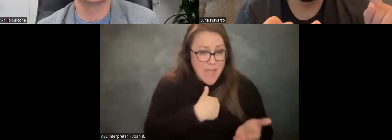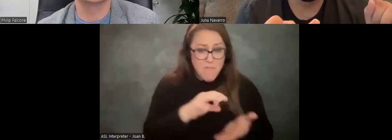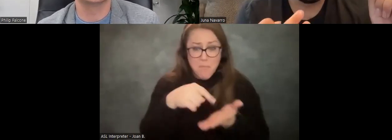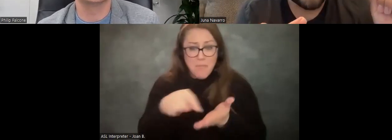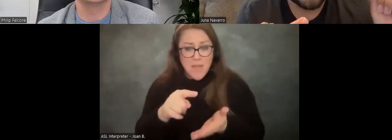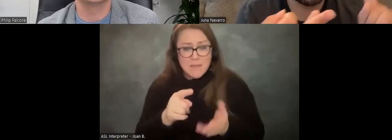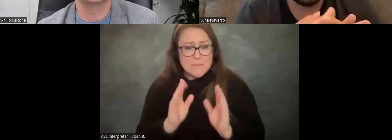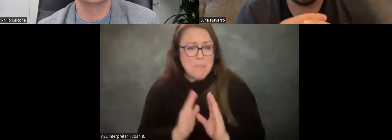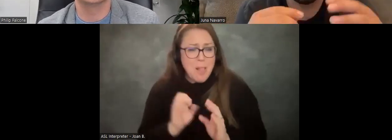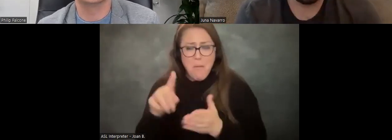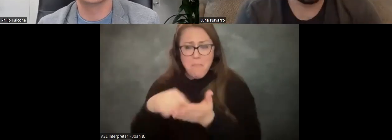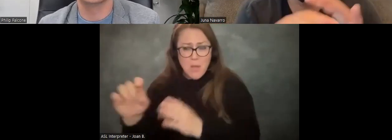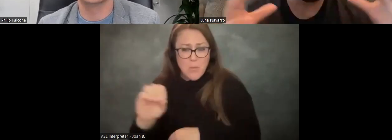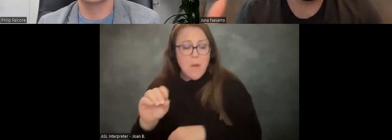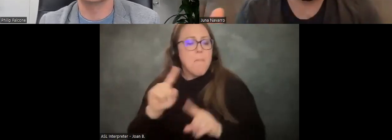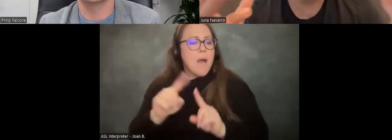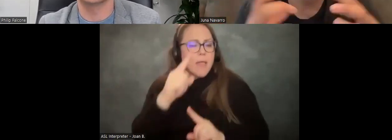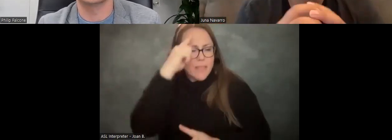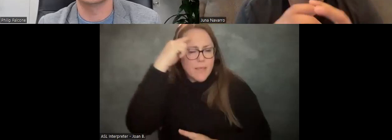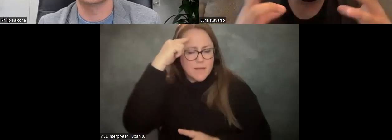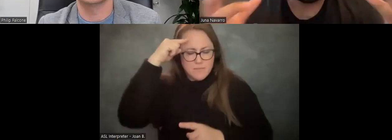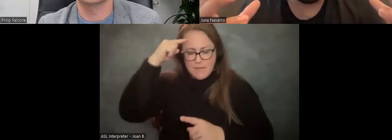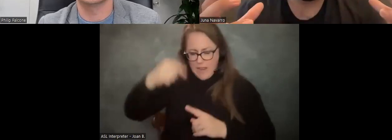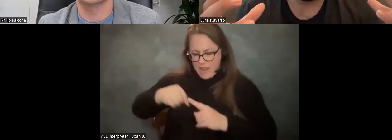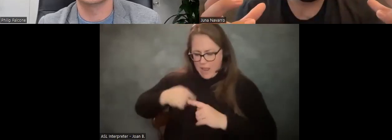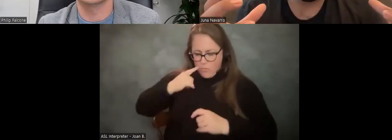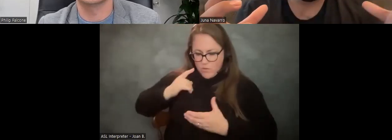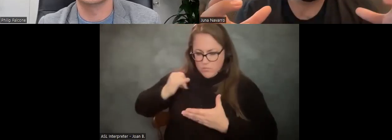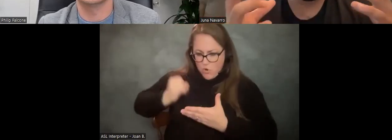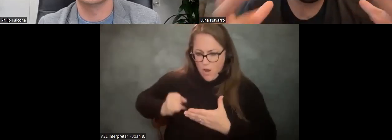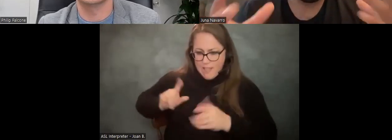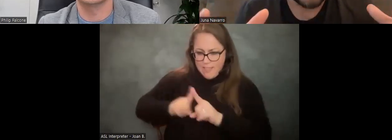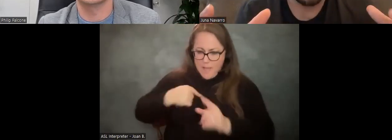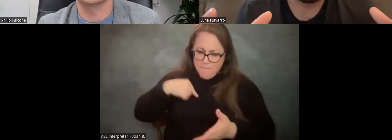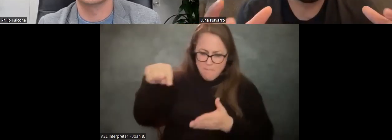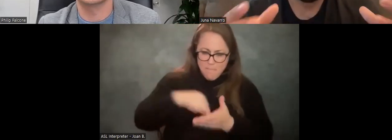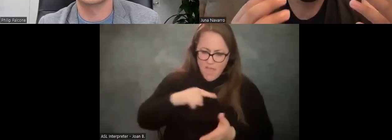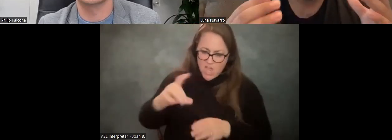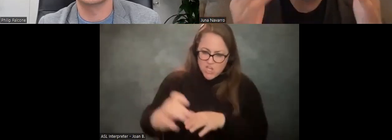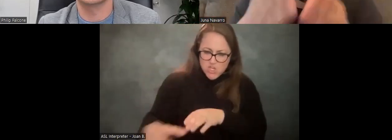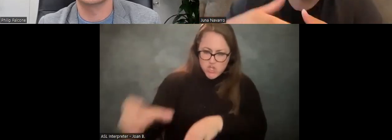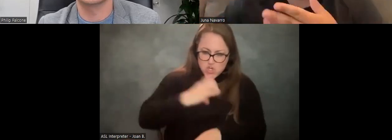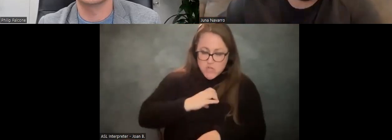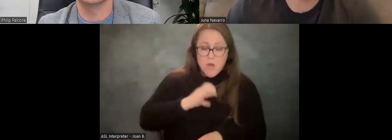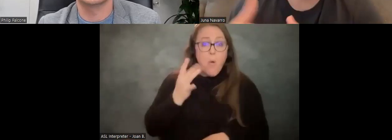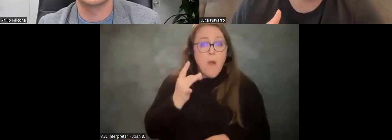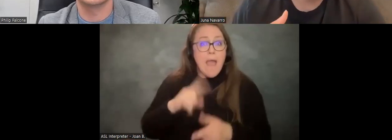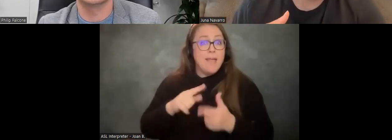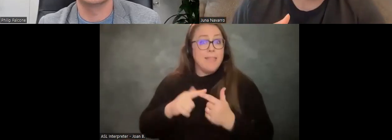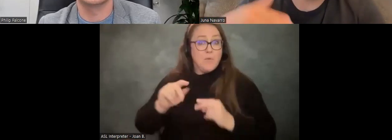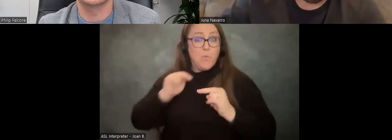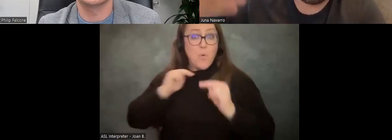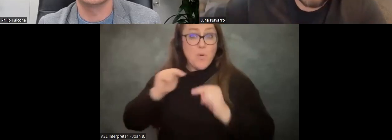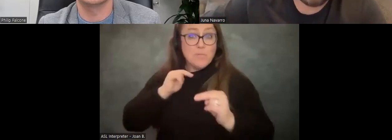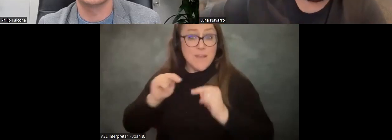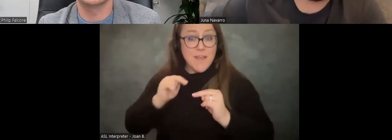amount, perform as if you were being paid the full amount. That way, when the time comes for you to negotiate, they're